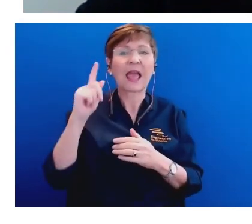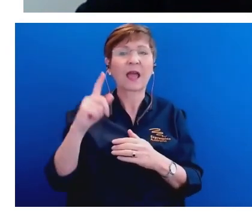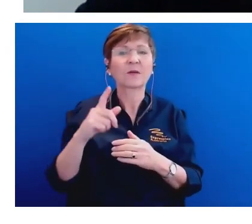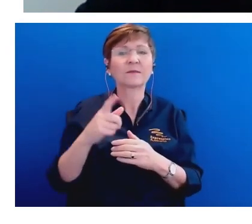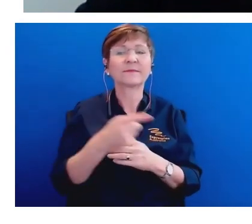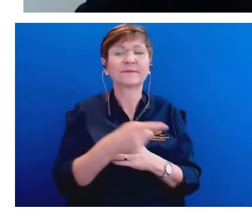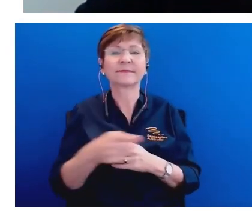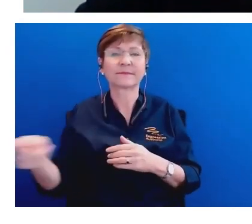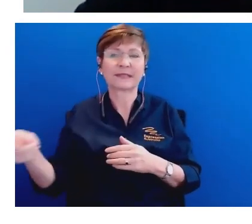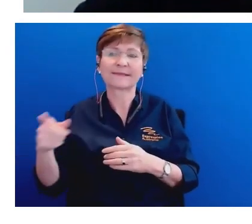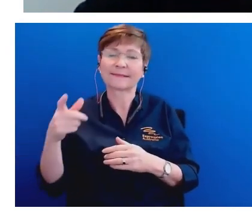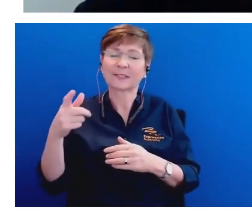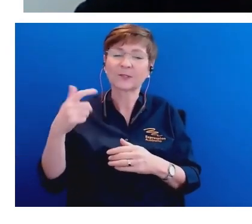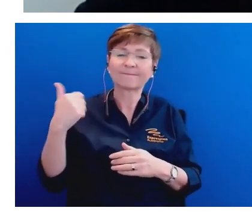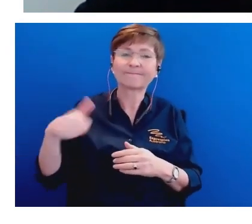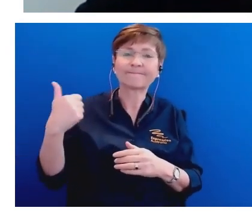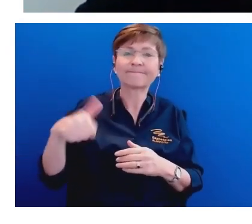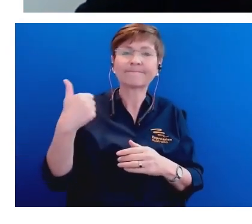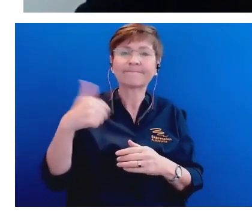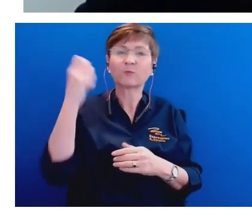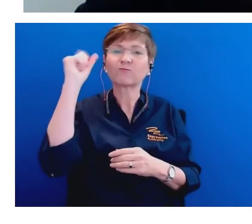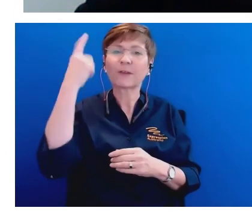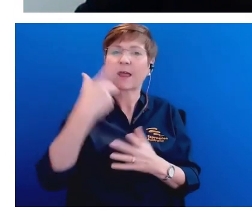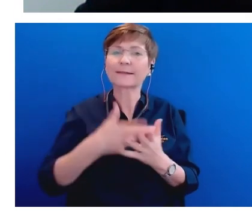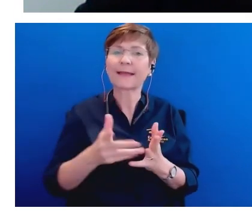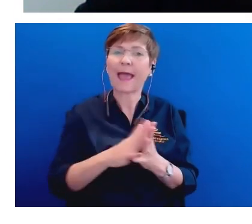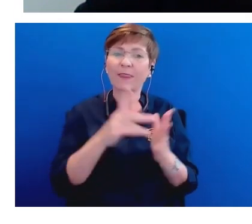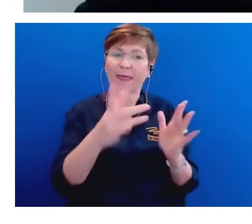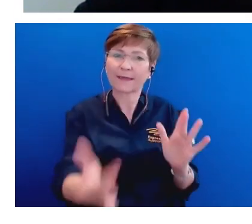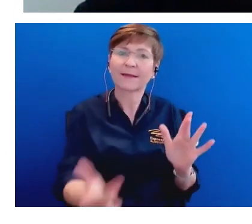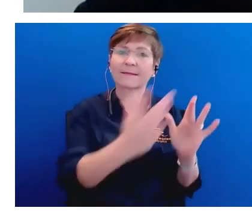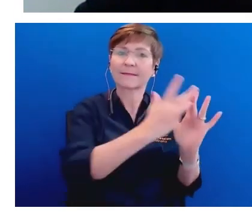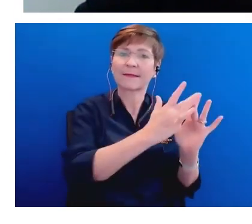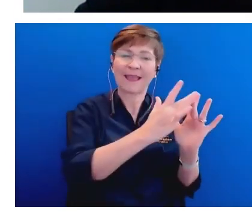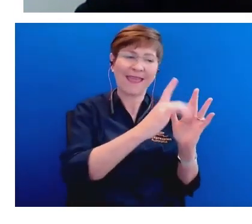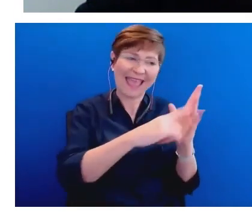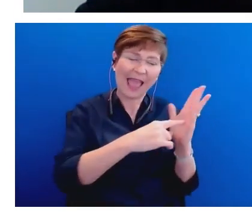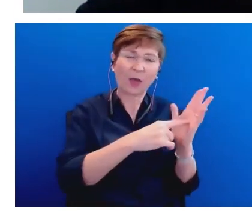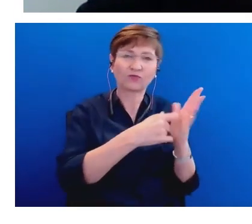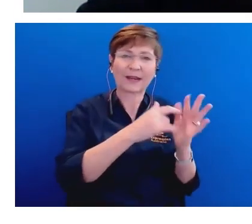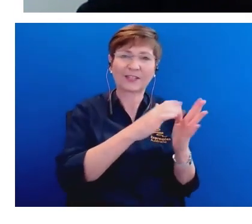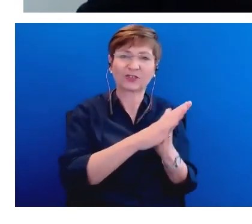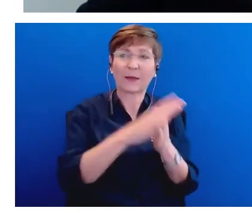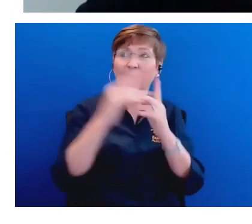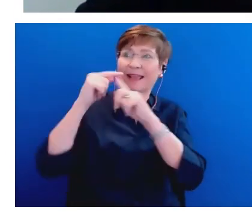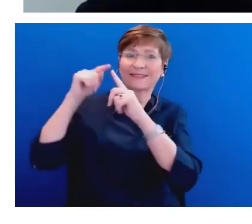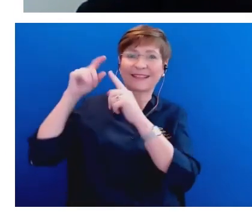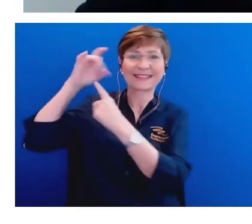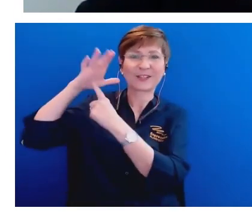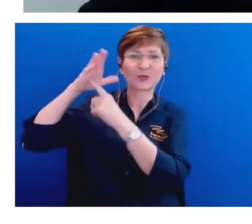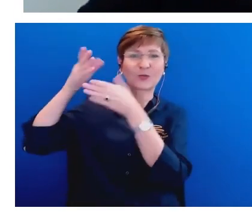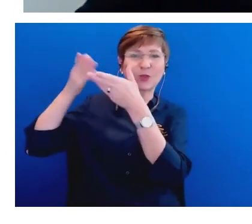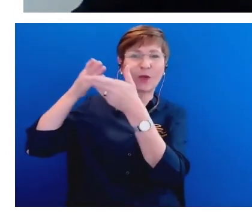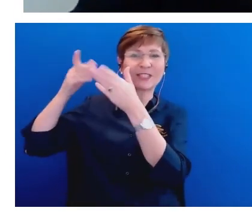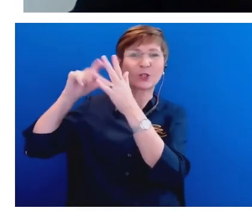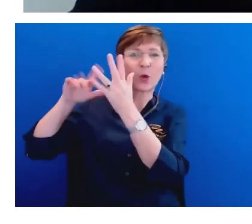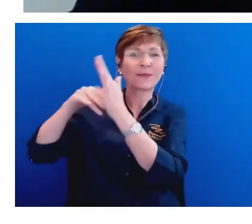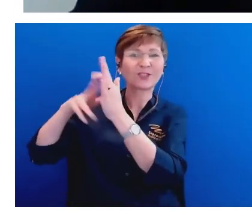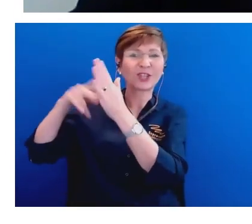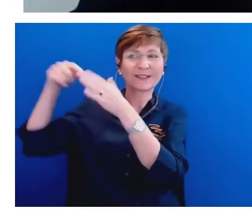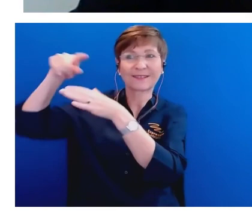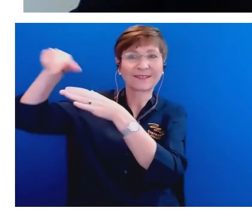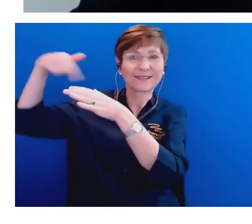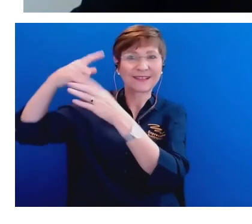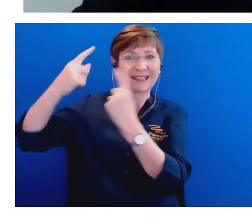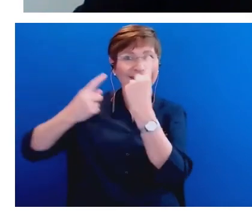work out how to do their outreach. The Essential Services Commission and others have been doing work about that. What does it look like to